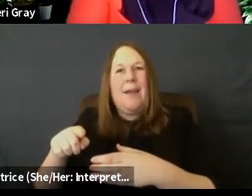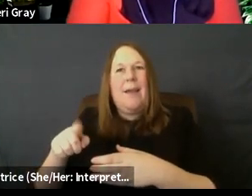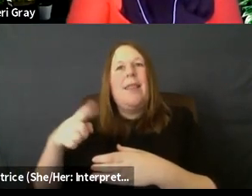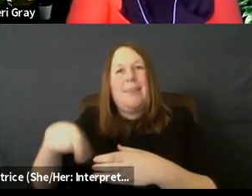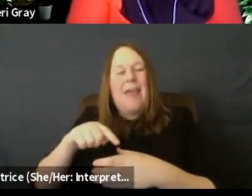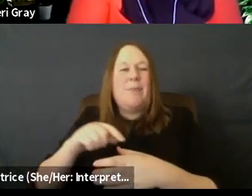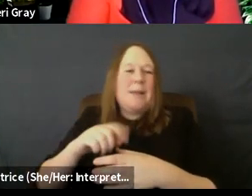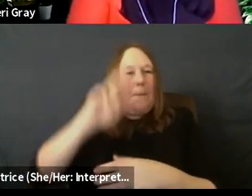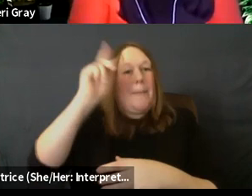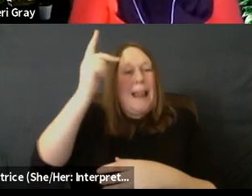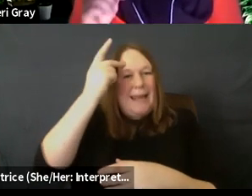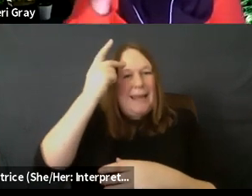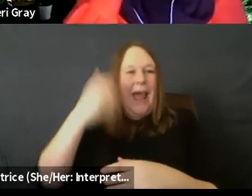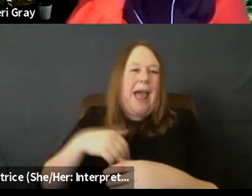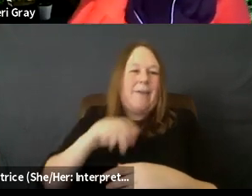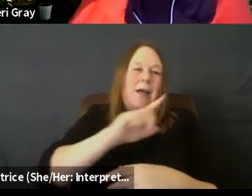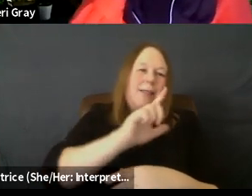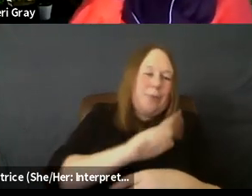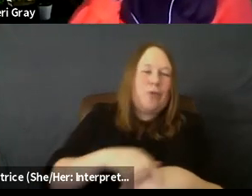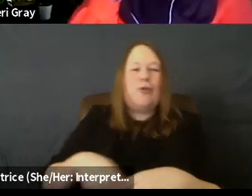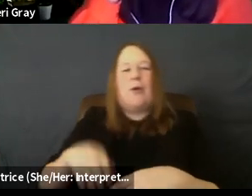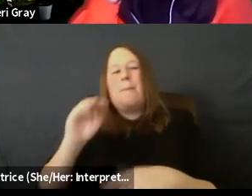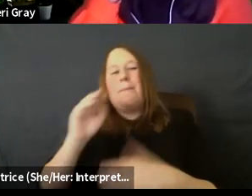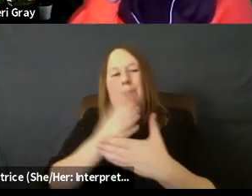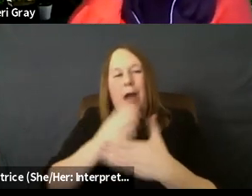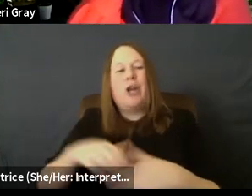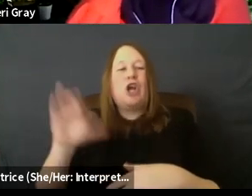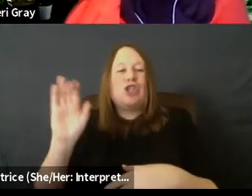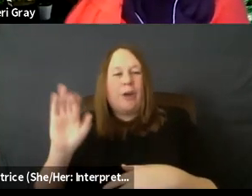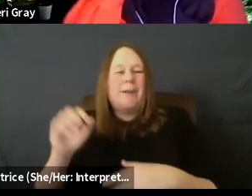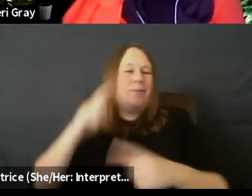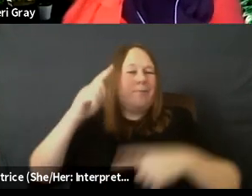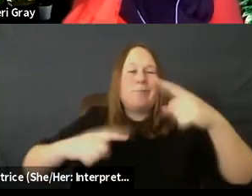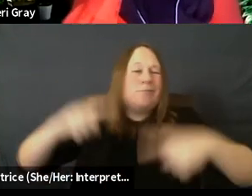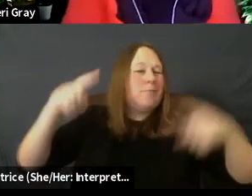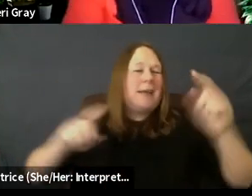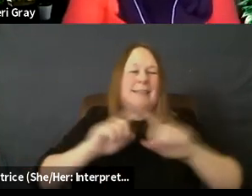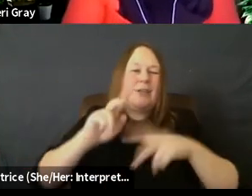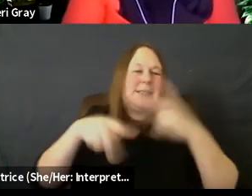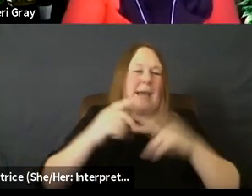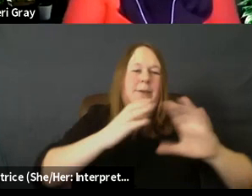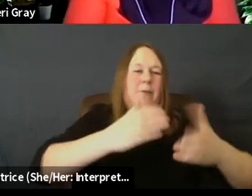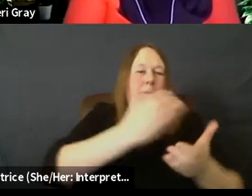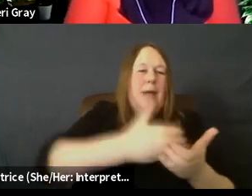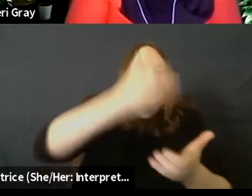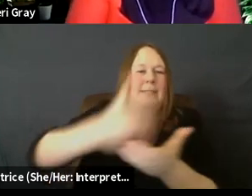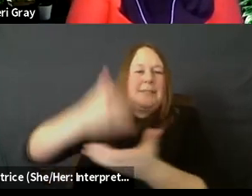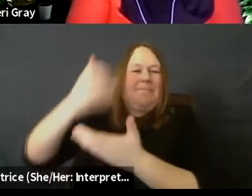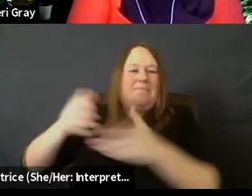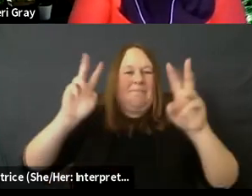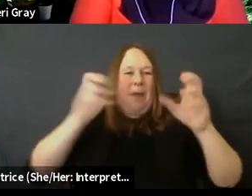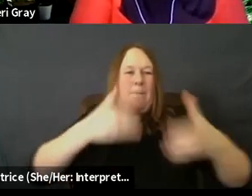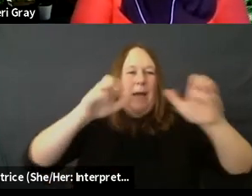they've been politically, there's liberal, there's moderate, there's conservative, they've been in different kinds of buckets, if you will. And as a consequence,